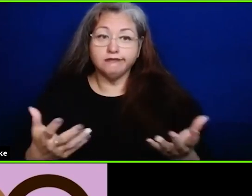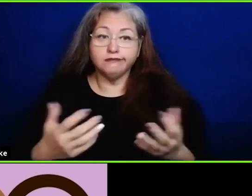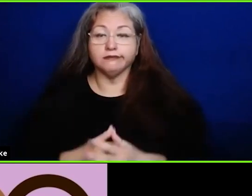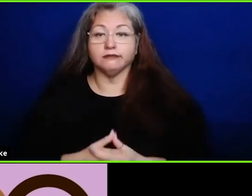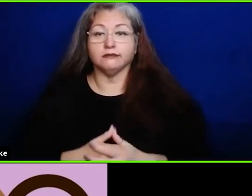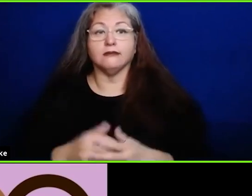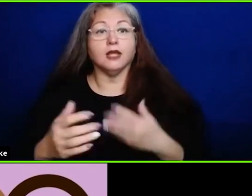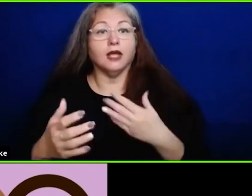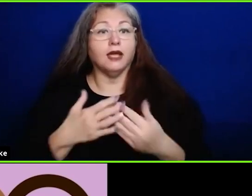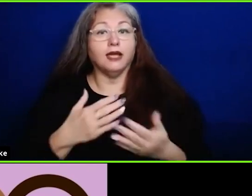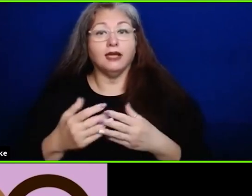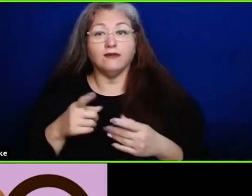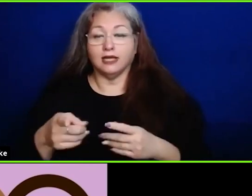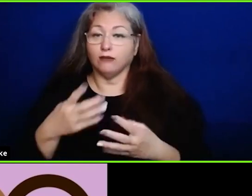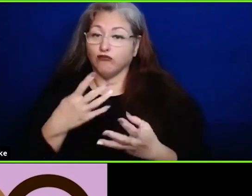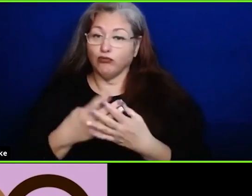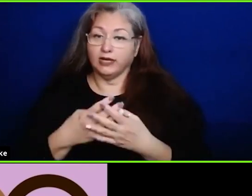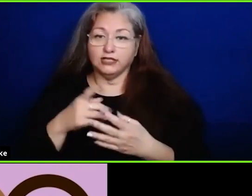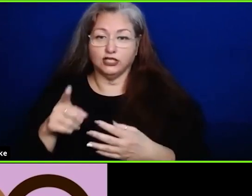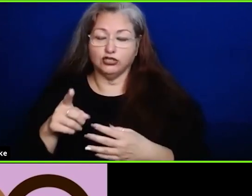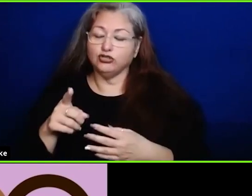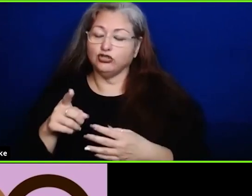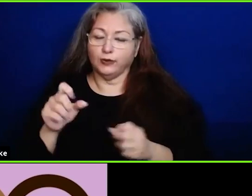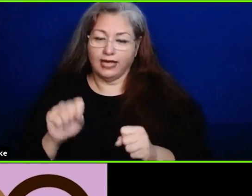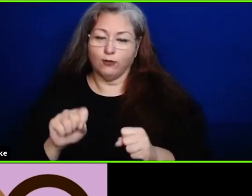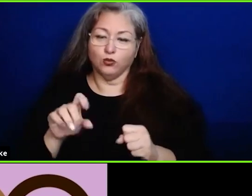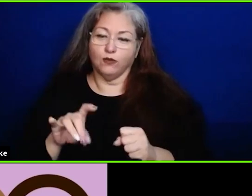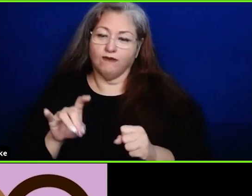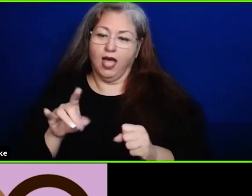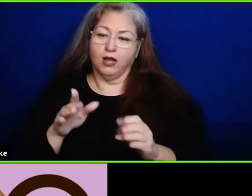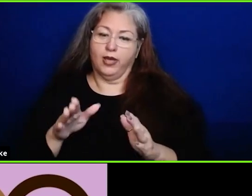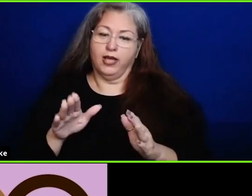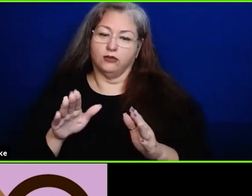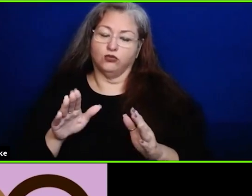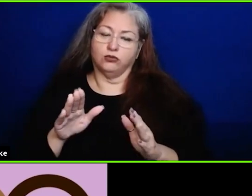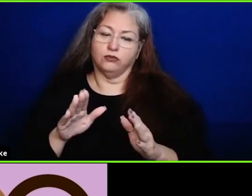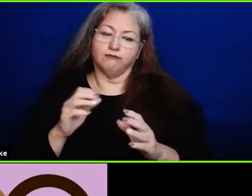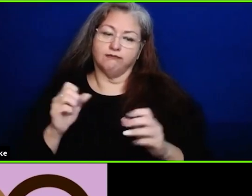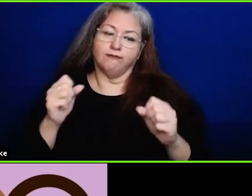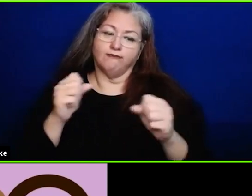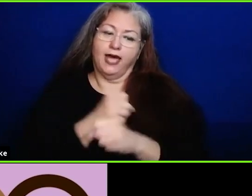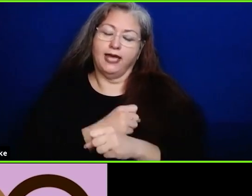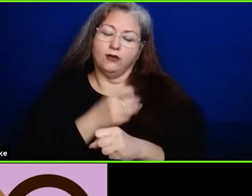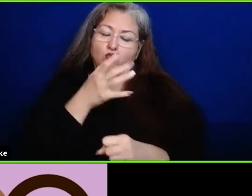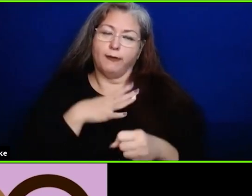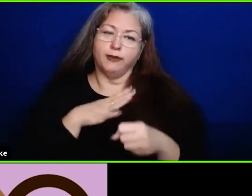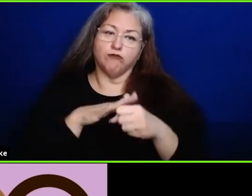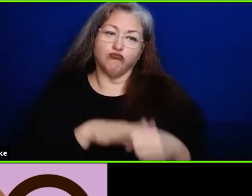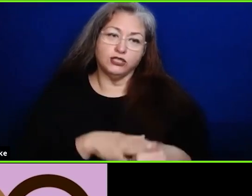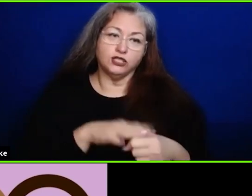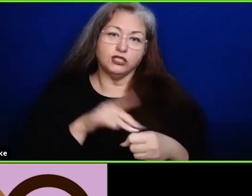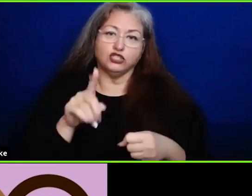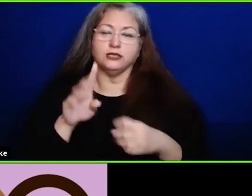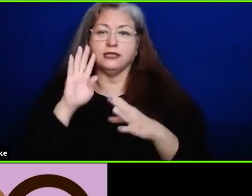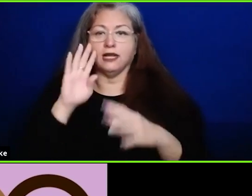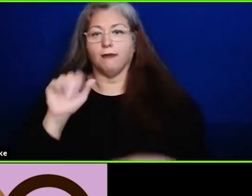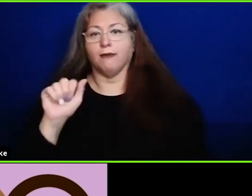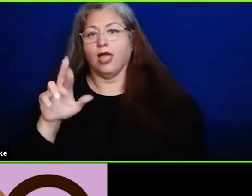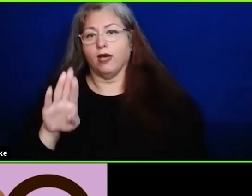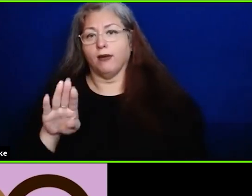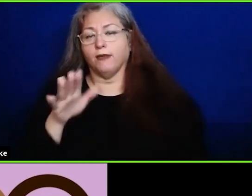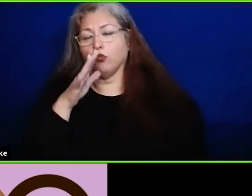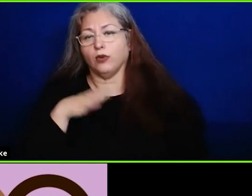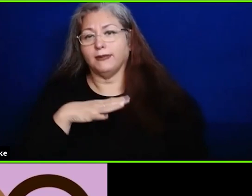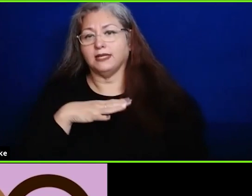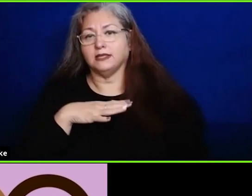But even in prison, she found a way to fight against oppression of women. She formed the Arab Women's